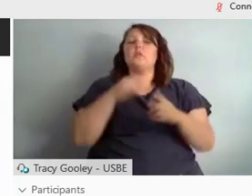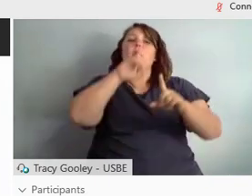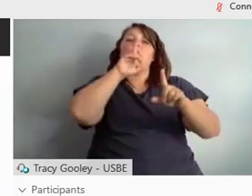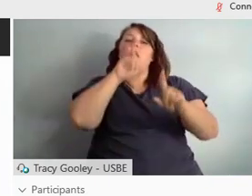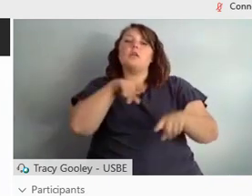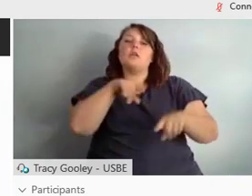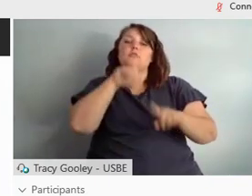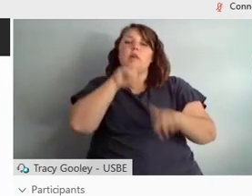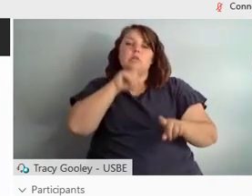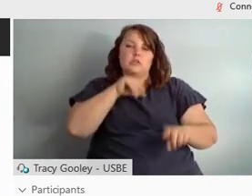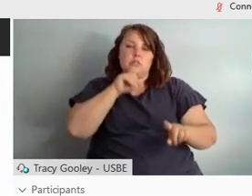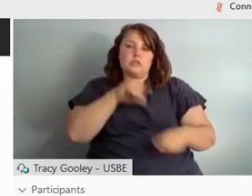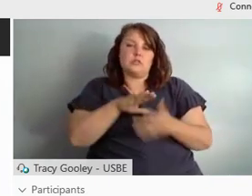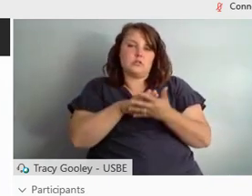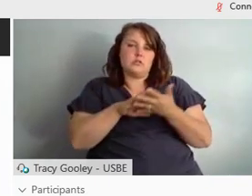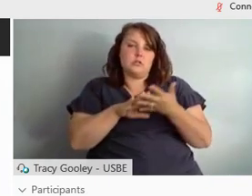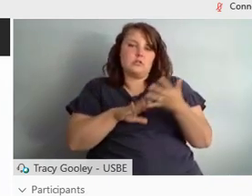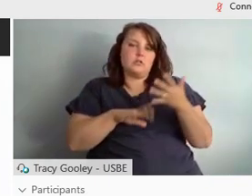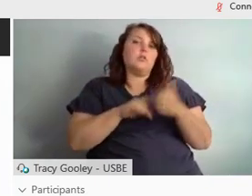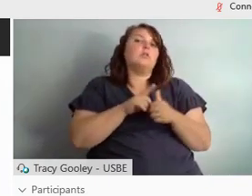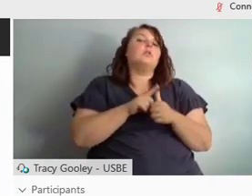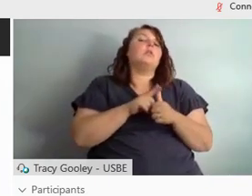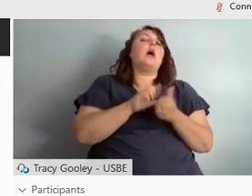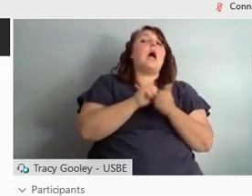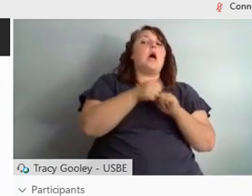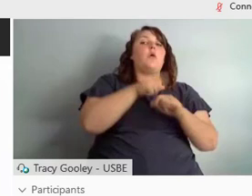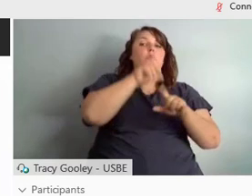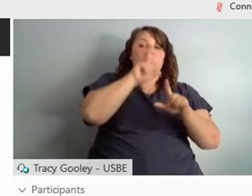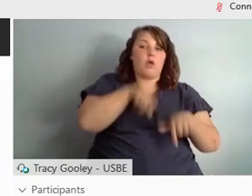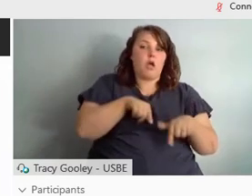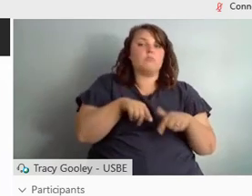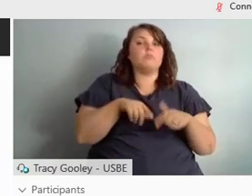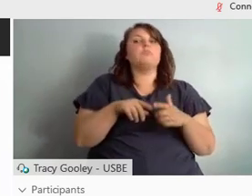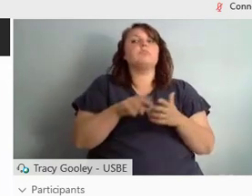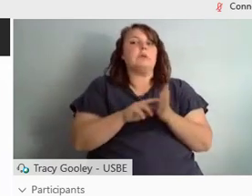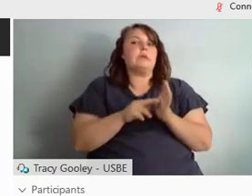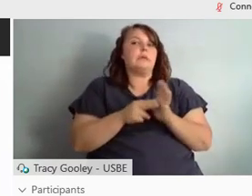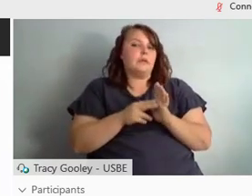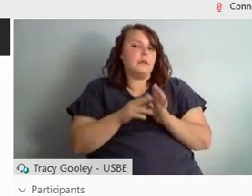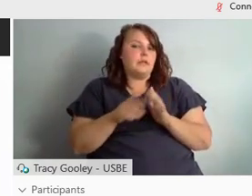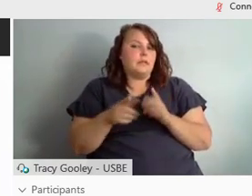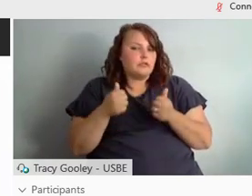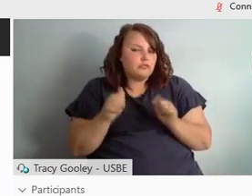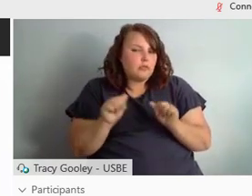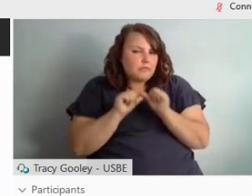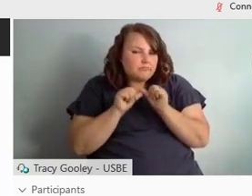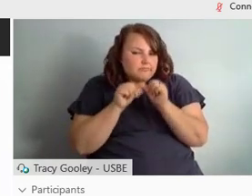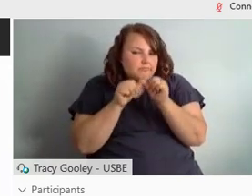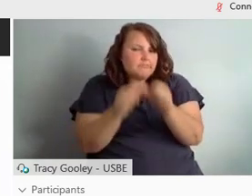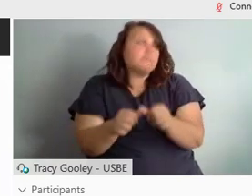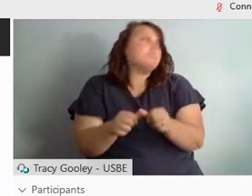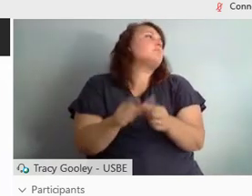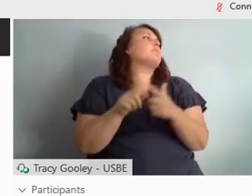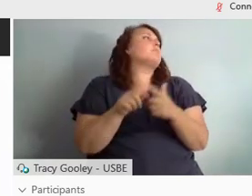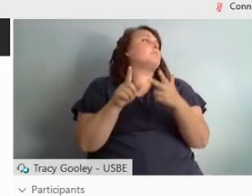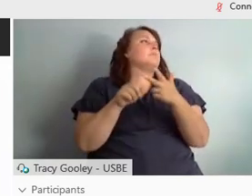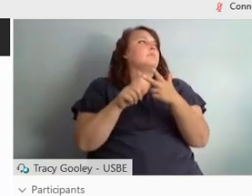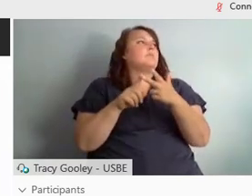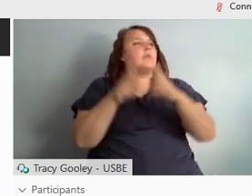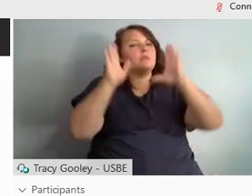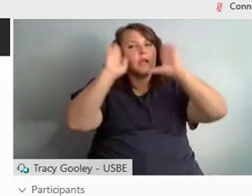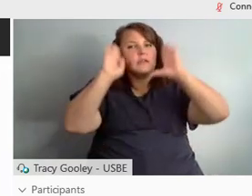the opportunities to respond, so how a student responded, if they sustained their effort, their attention